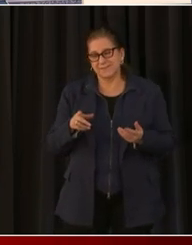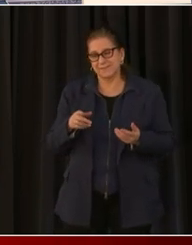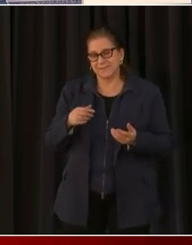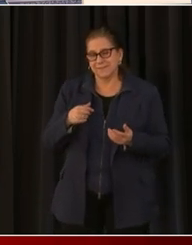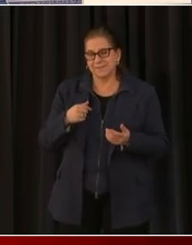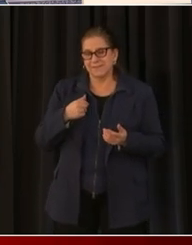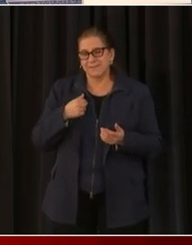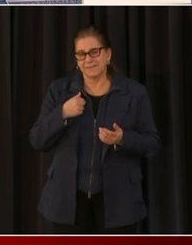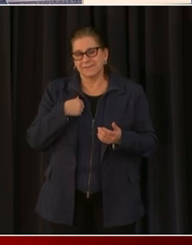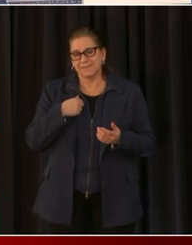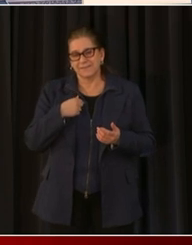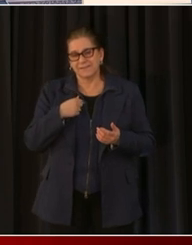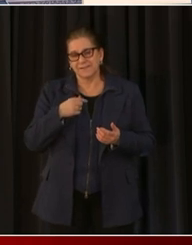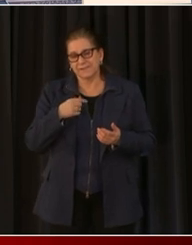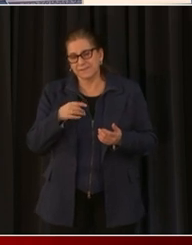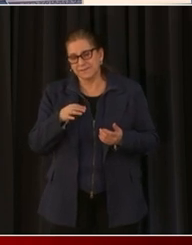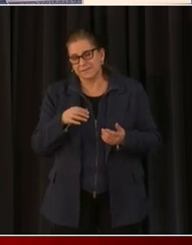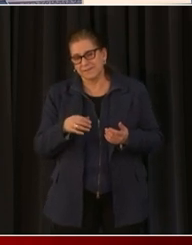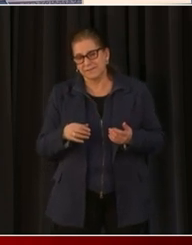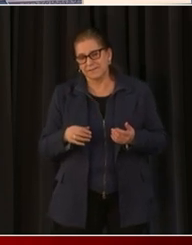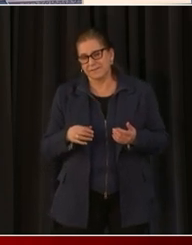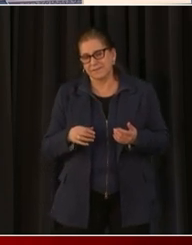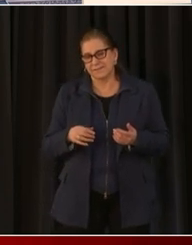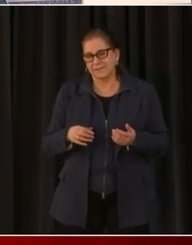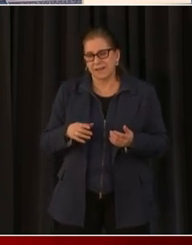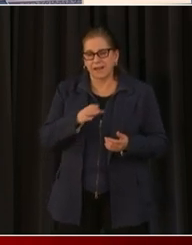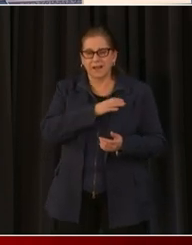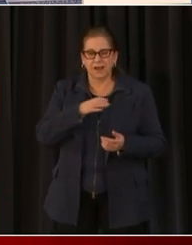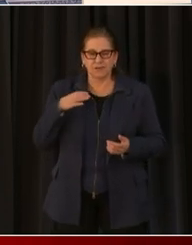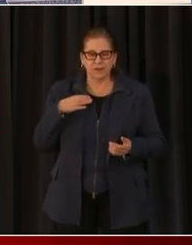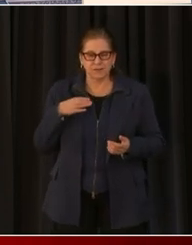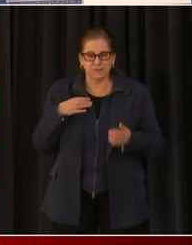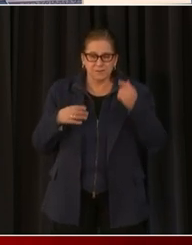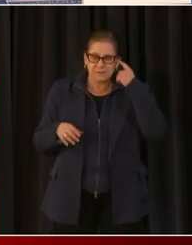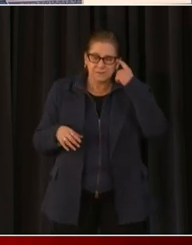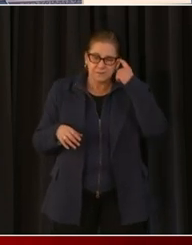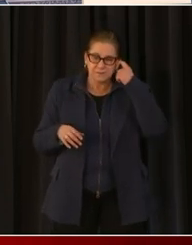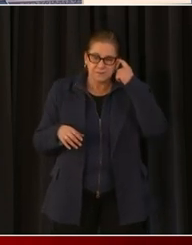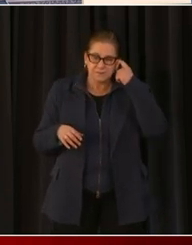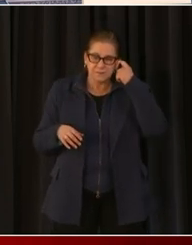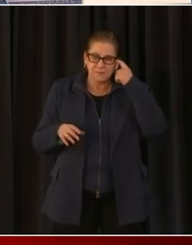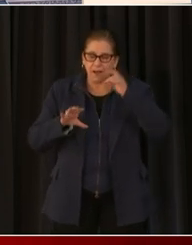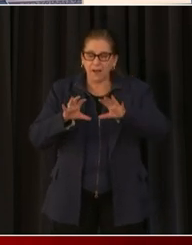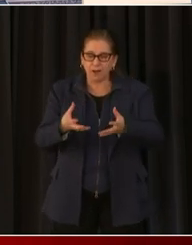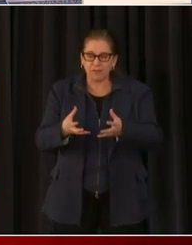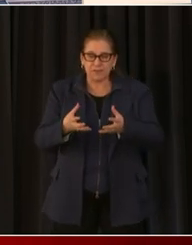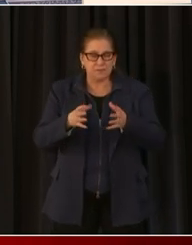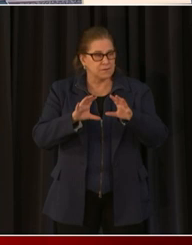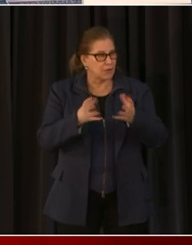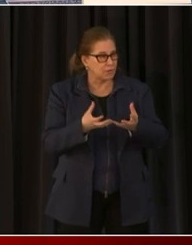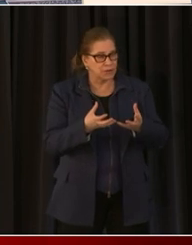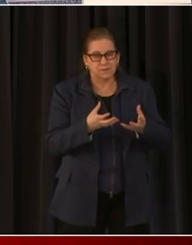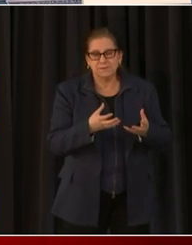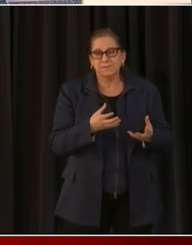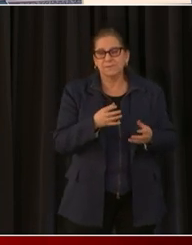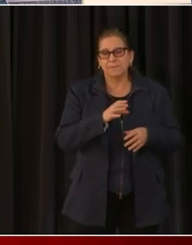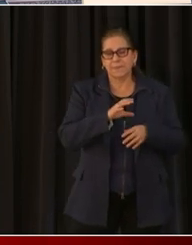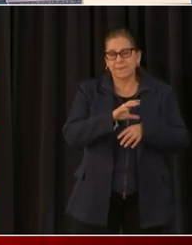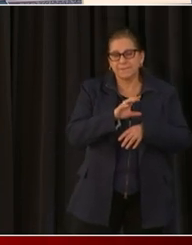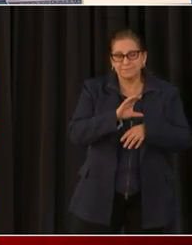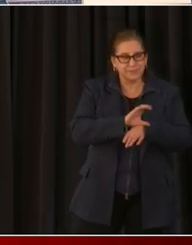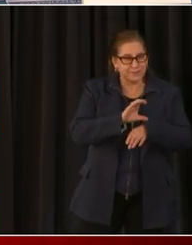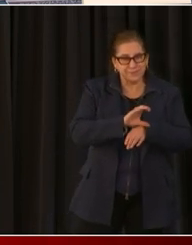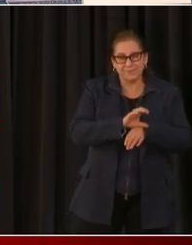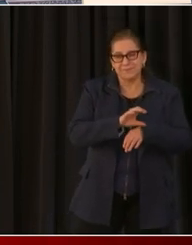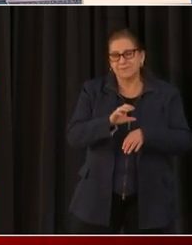out in the District of Columbia. They are not explicitly listed on the CDC's list of chronic